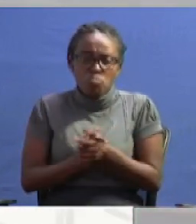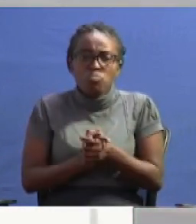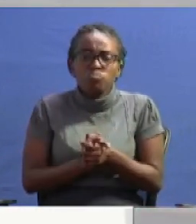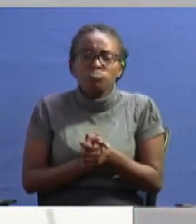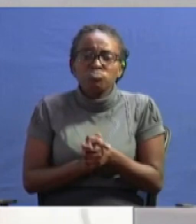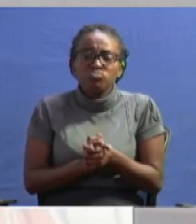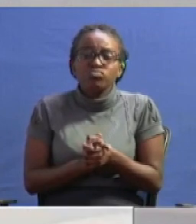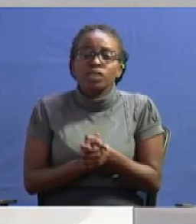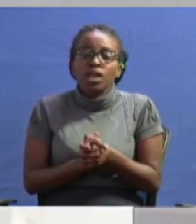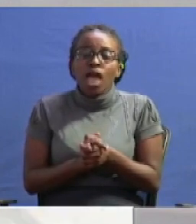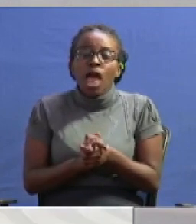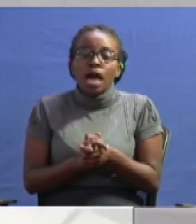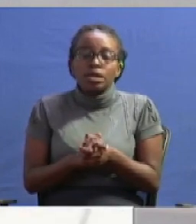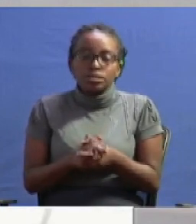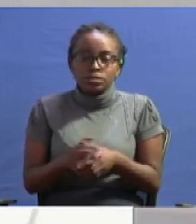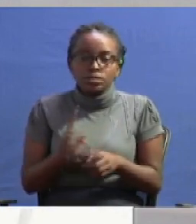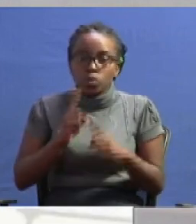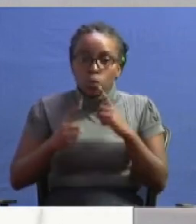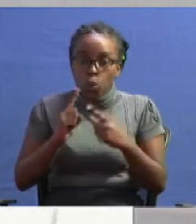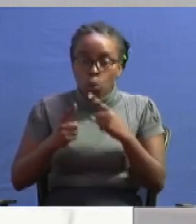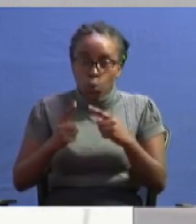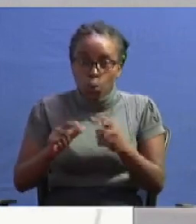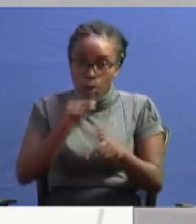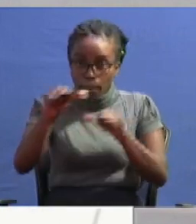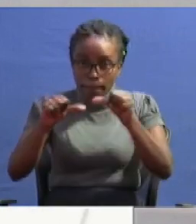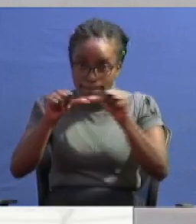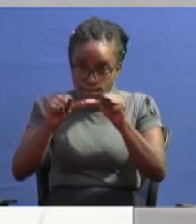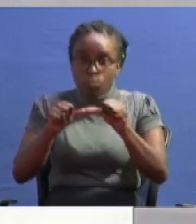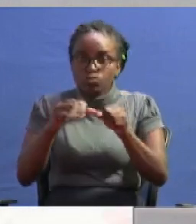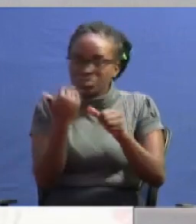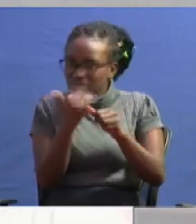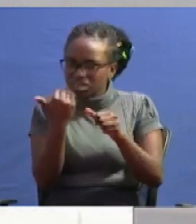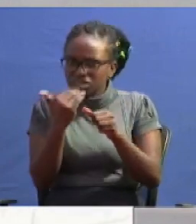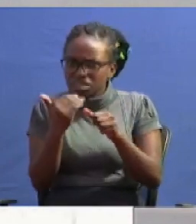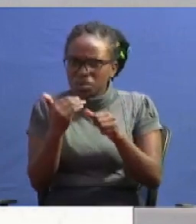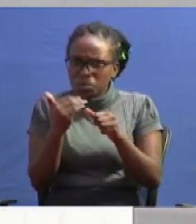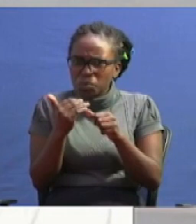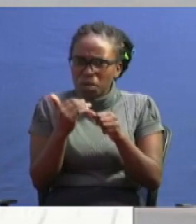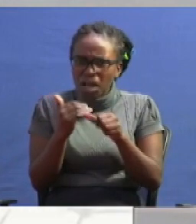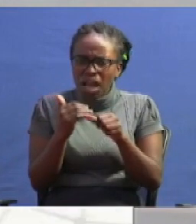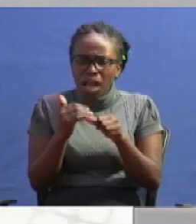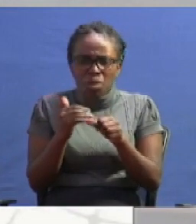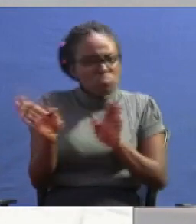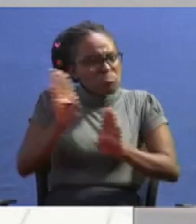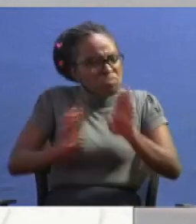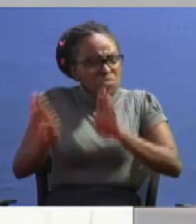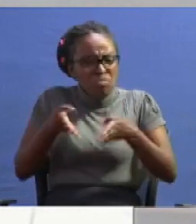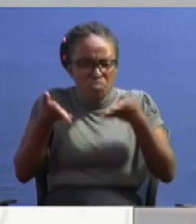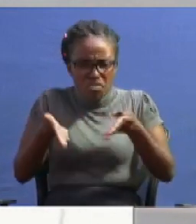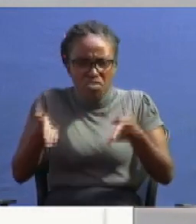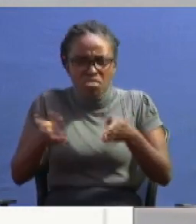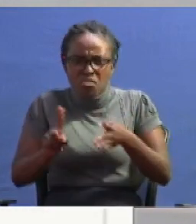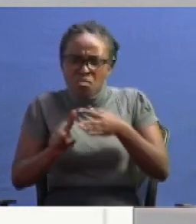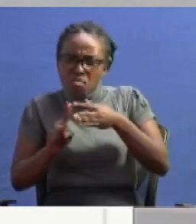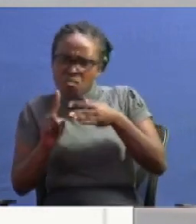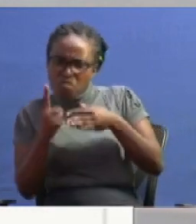And when you talk about now the aspect of Gachagua as a character, well, this is our first time sitting